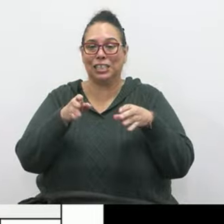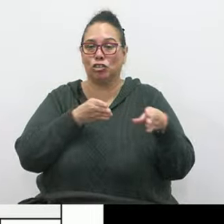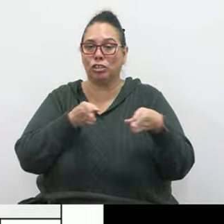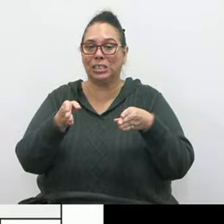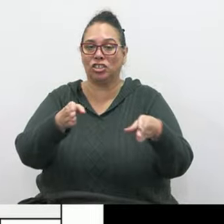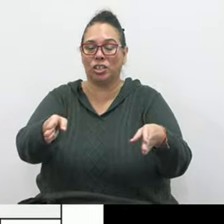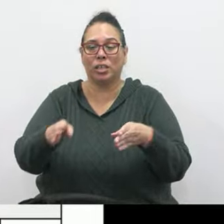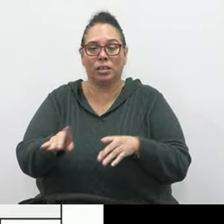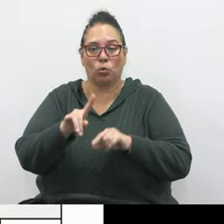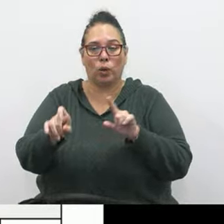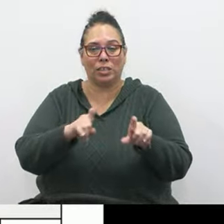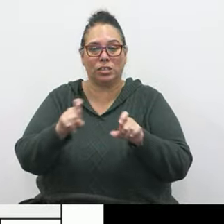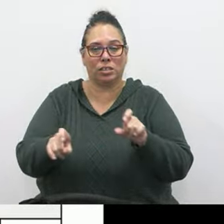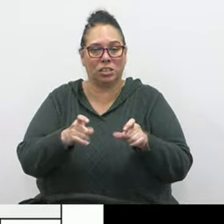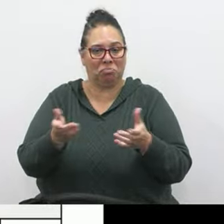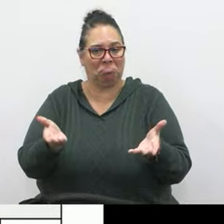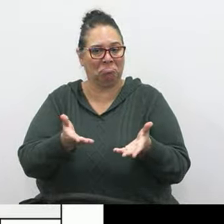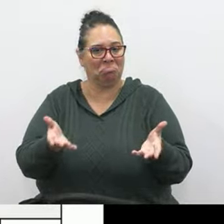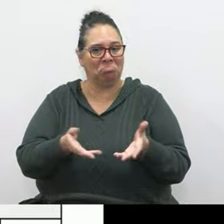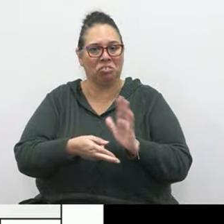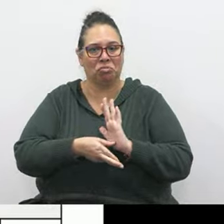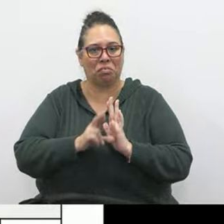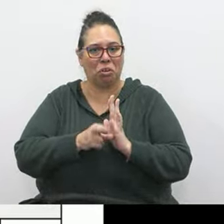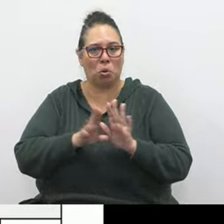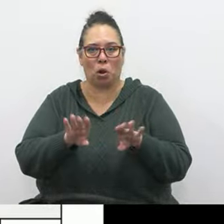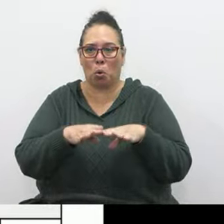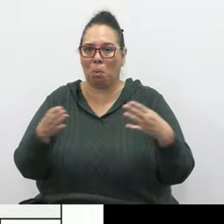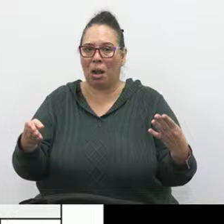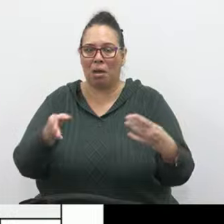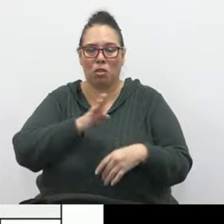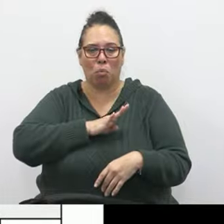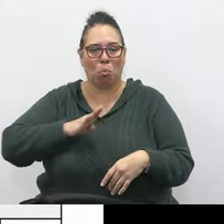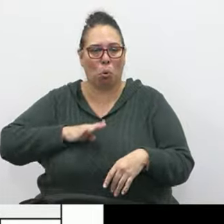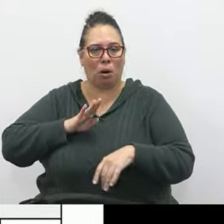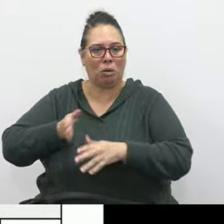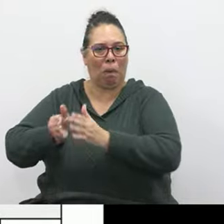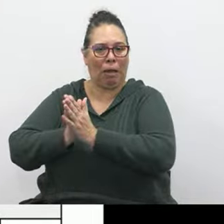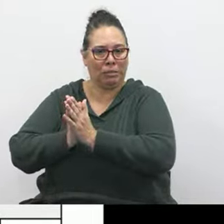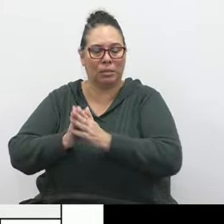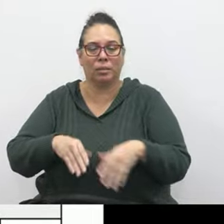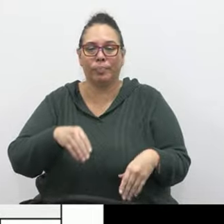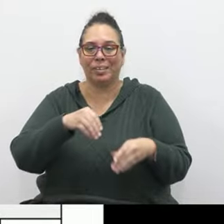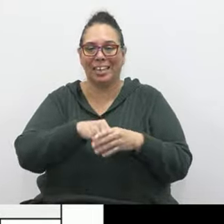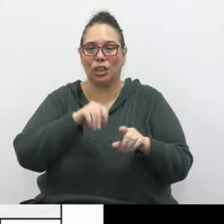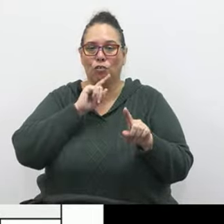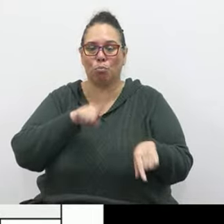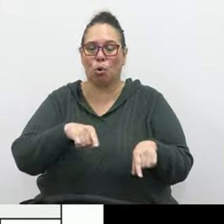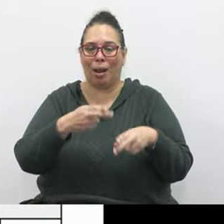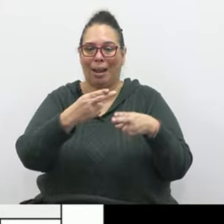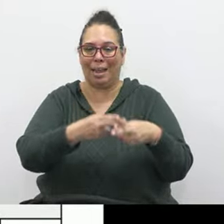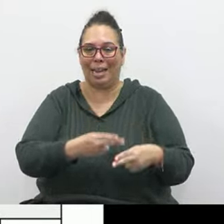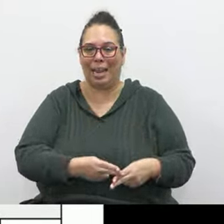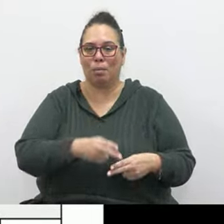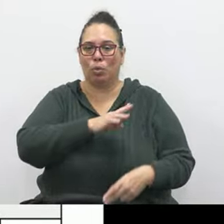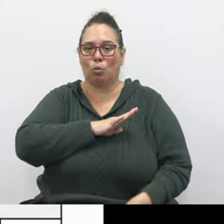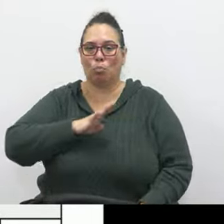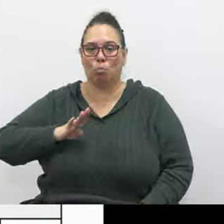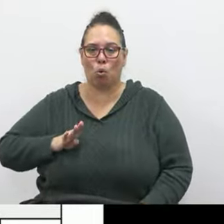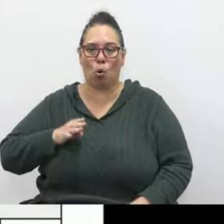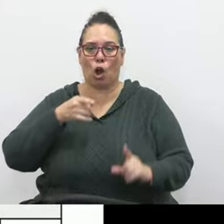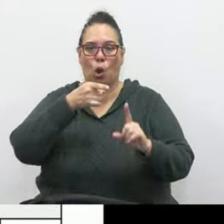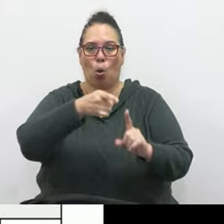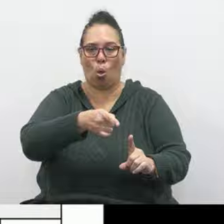then we'll open up to any other questions that the board would like to ask. In the report, so I've named both the board goal, I've read the board